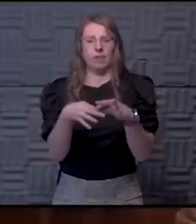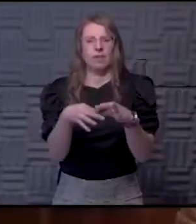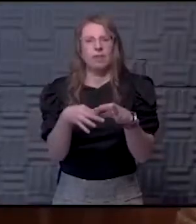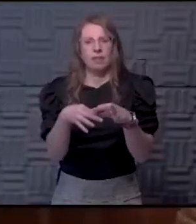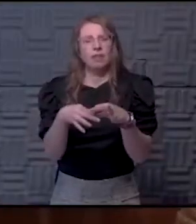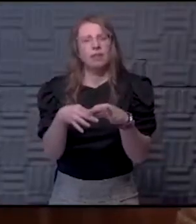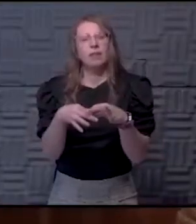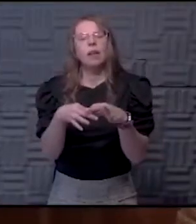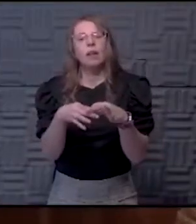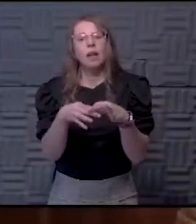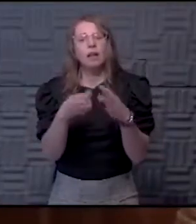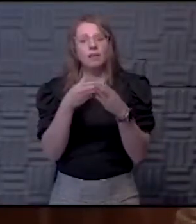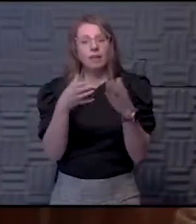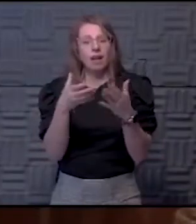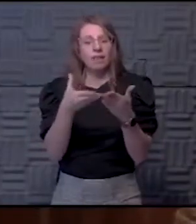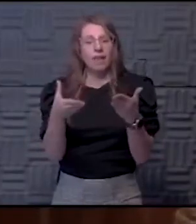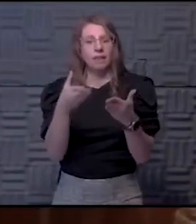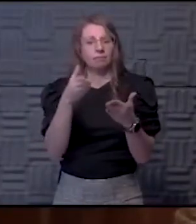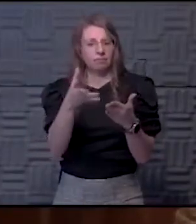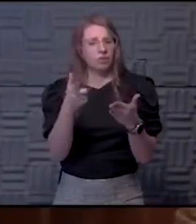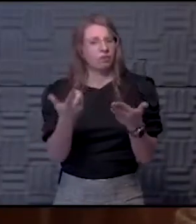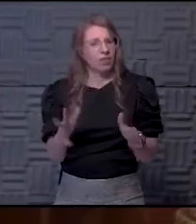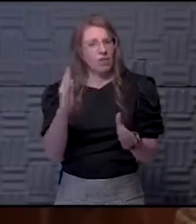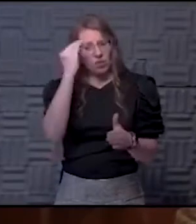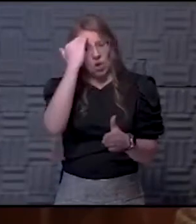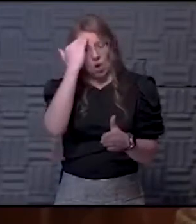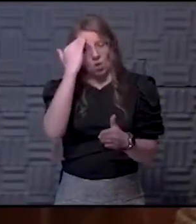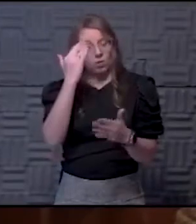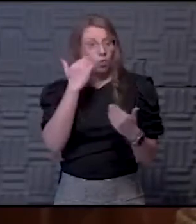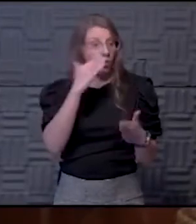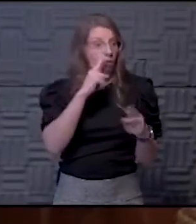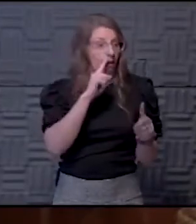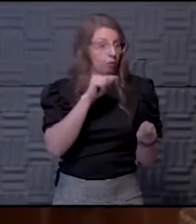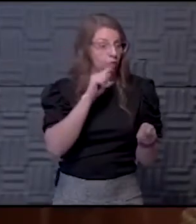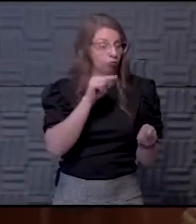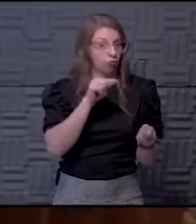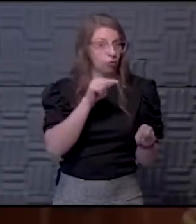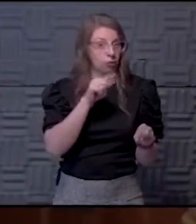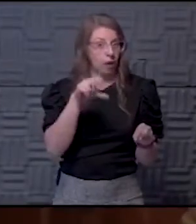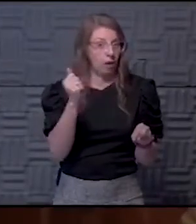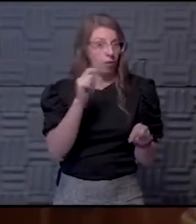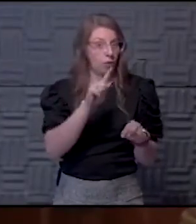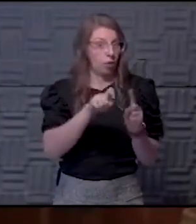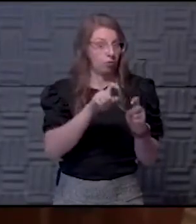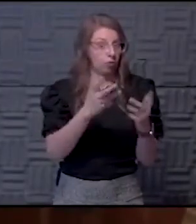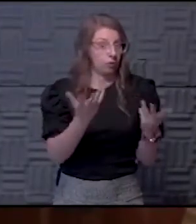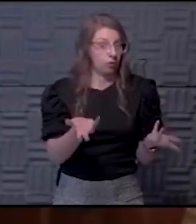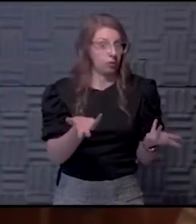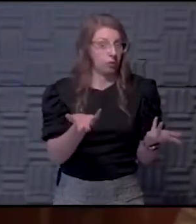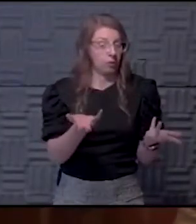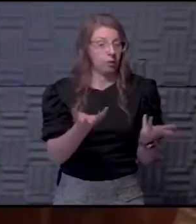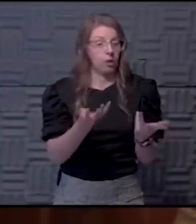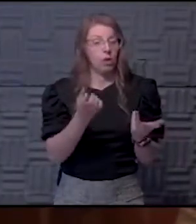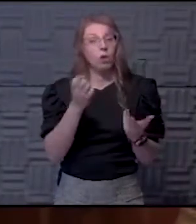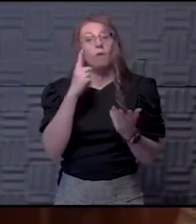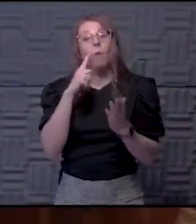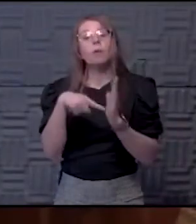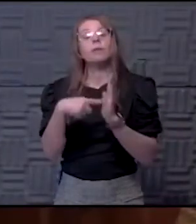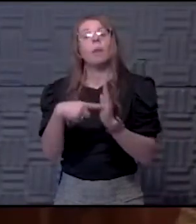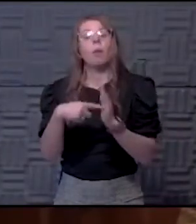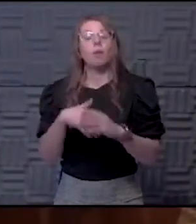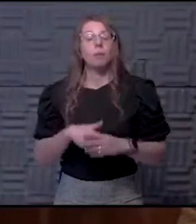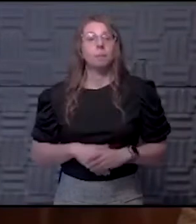lots of things you know where you don't know answers to other questions. So, for